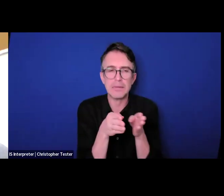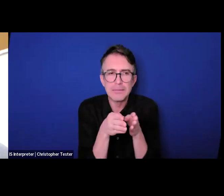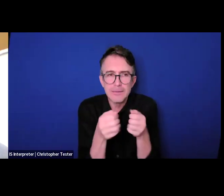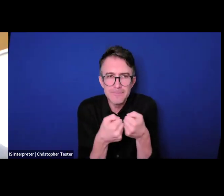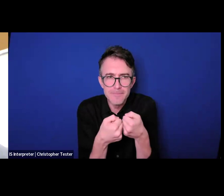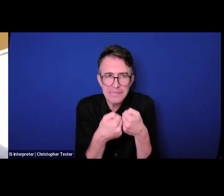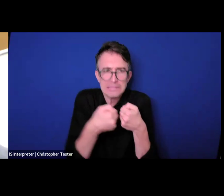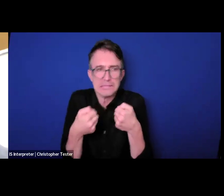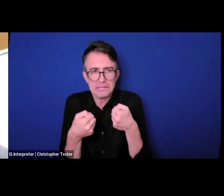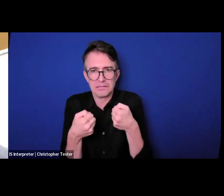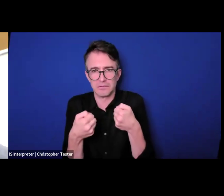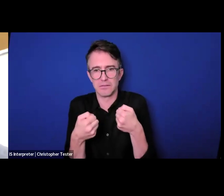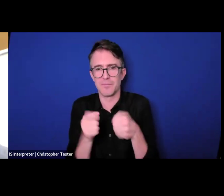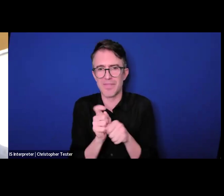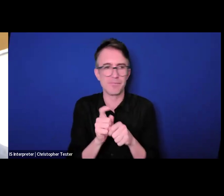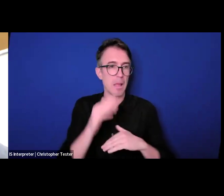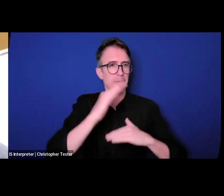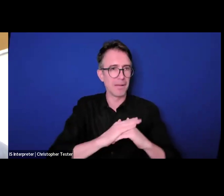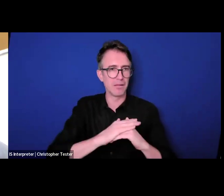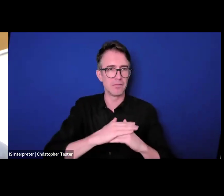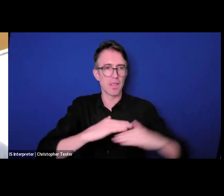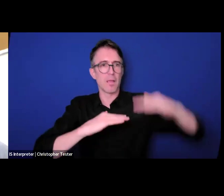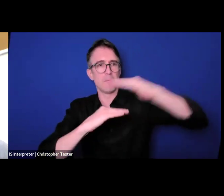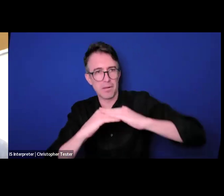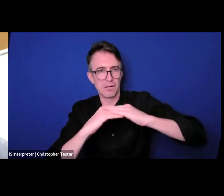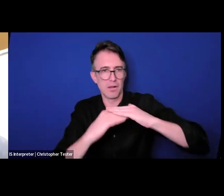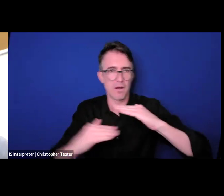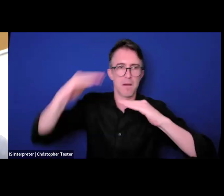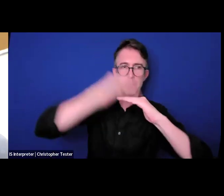works and the child care aspect.